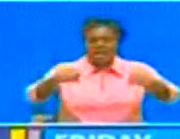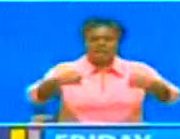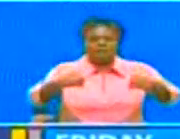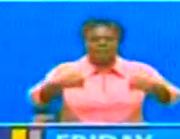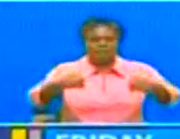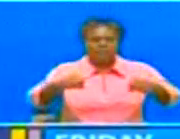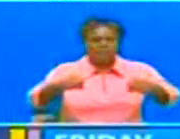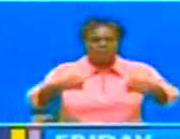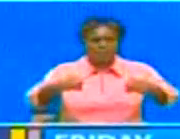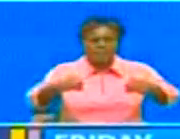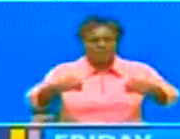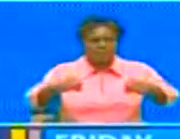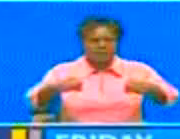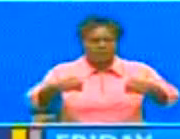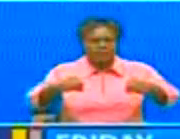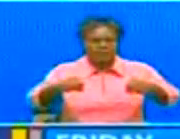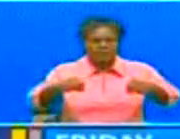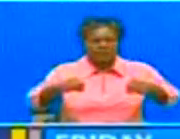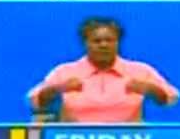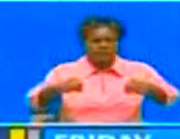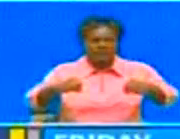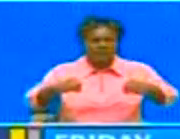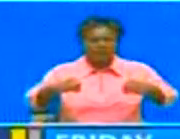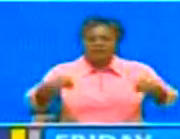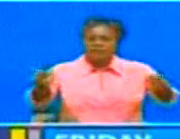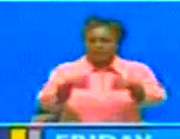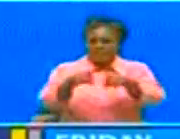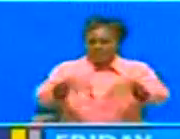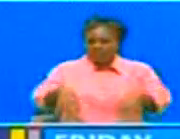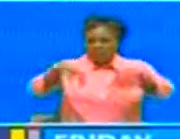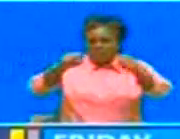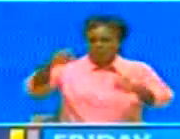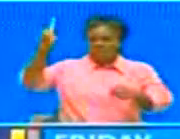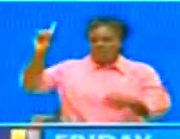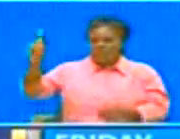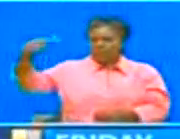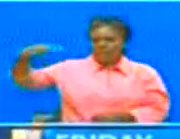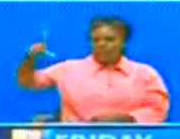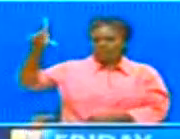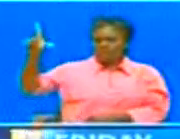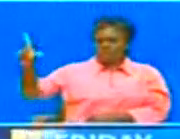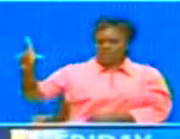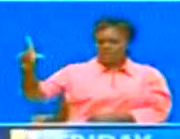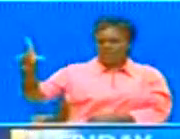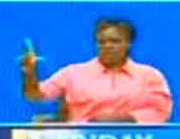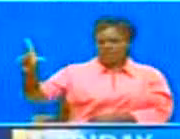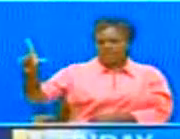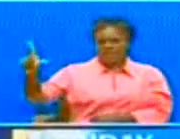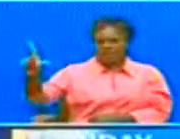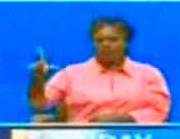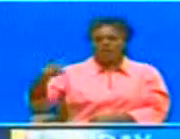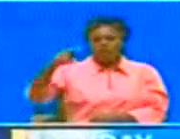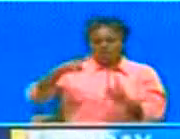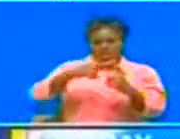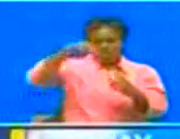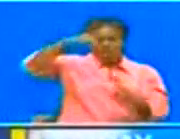particular building, International House Limited. He's also the chairman of DHL Worldwide Express Limited and